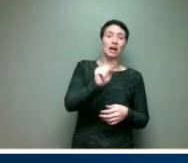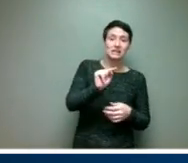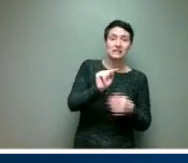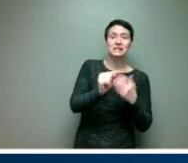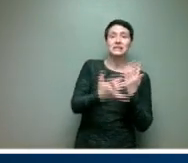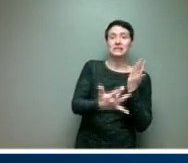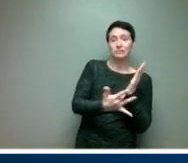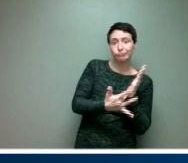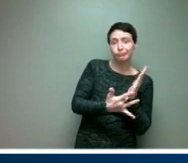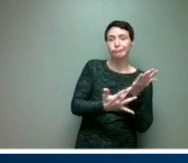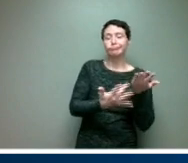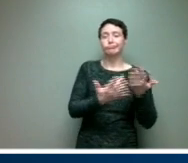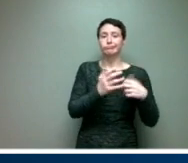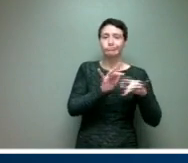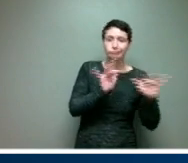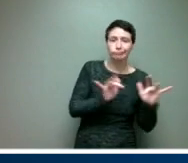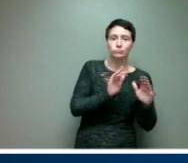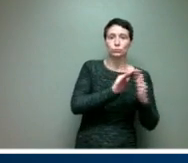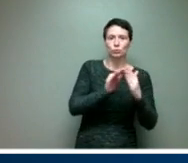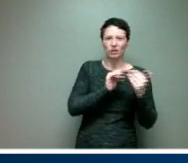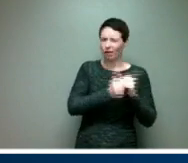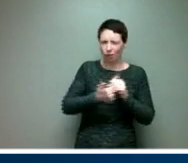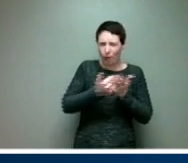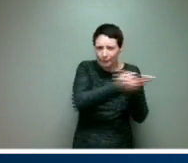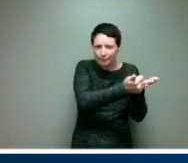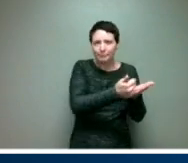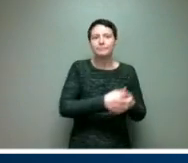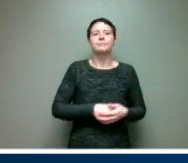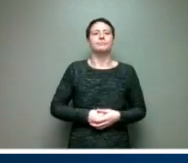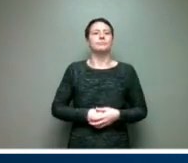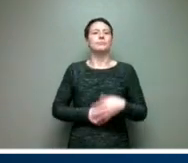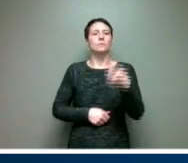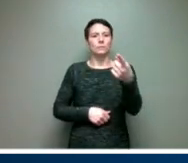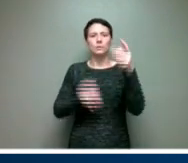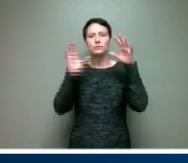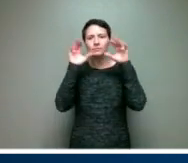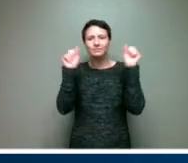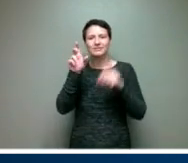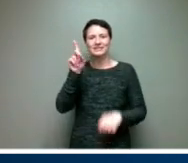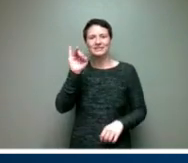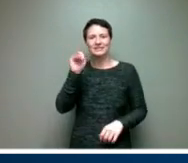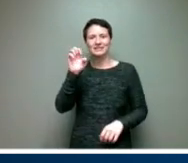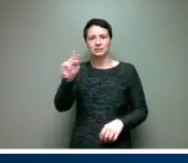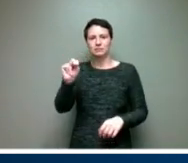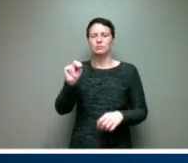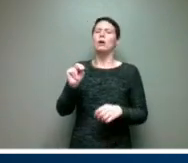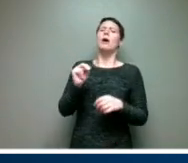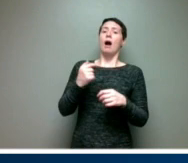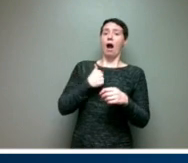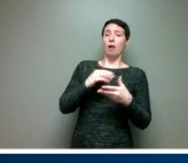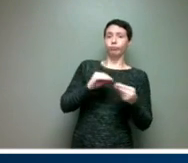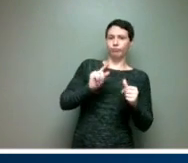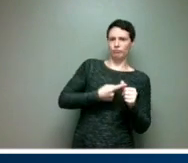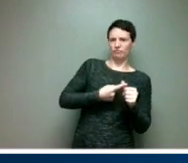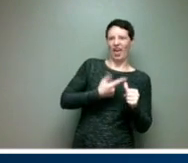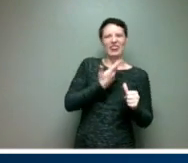best. Well, I'll first start off and I kick it to Alicia. That's a great question. And that's what I talk about when we love Columbus community, because people